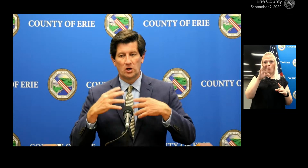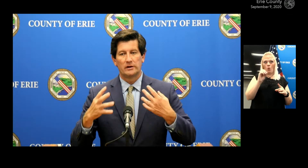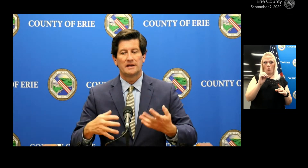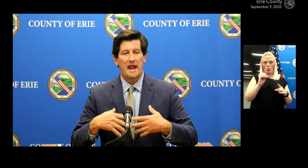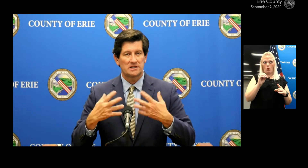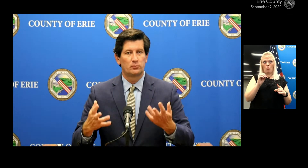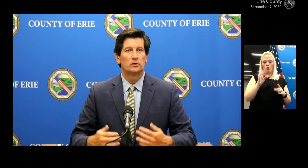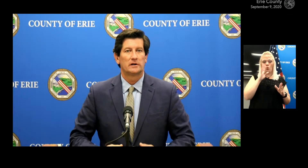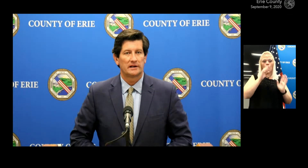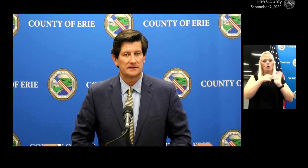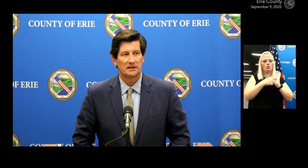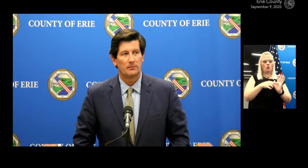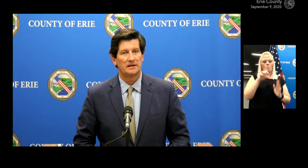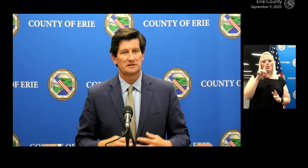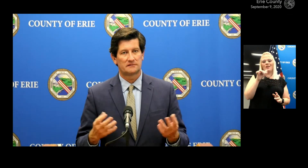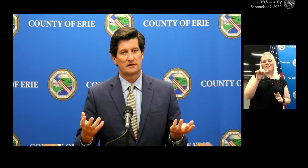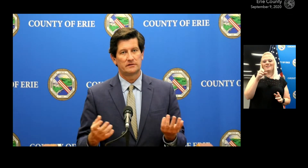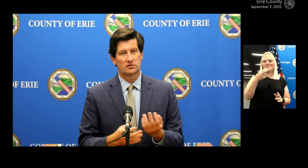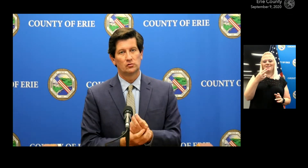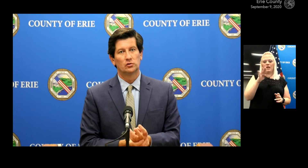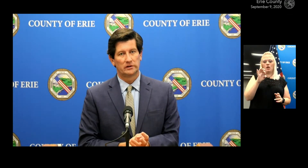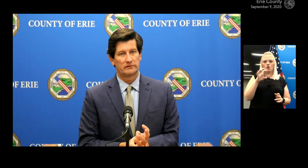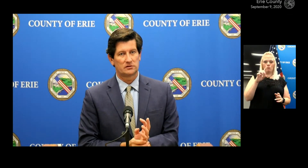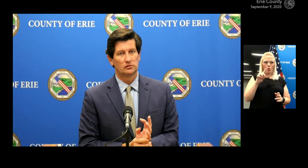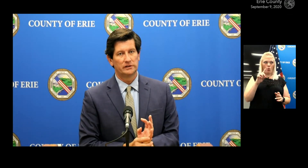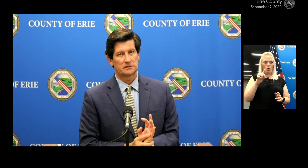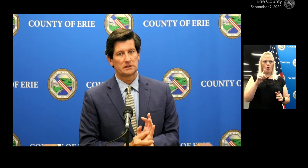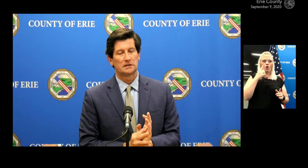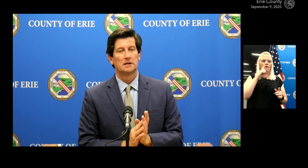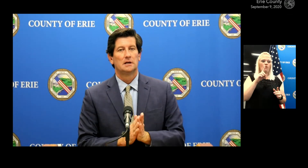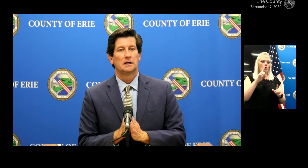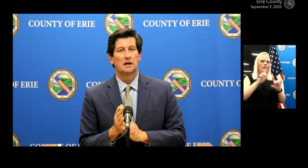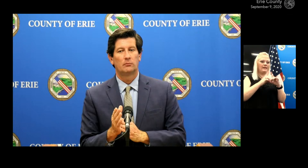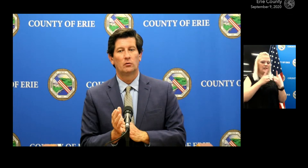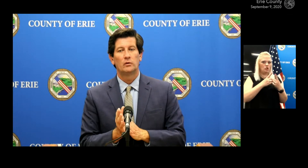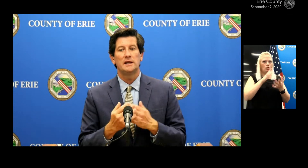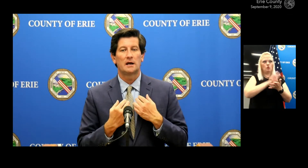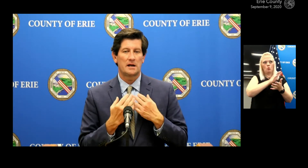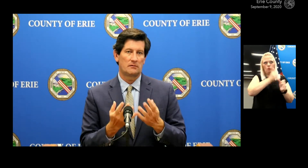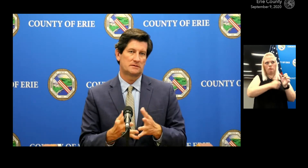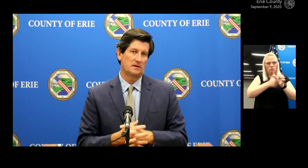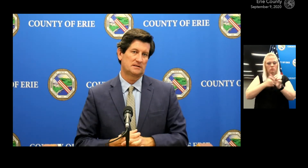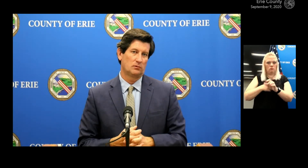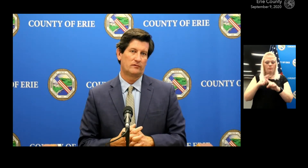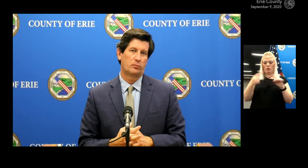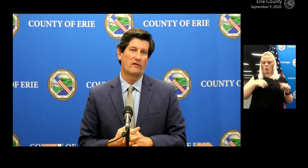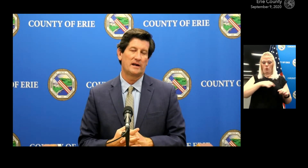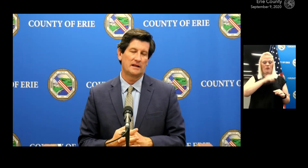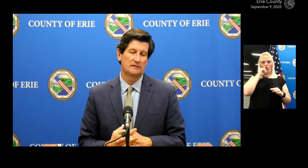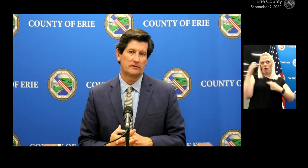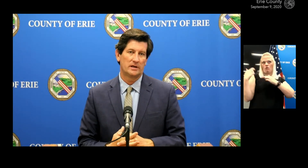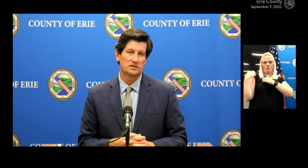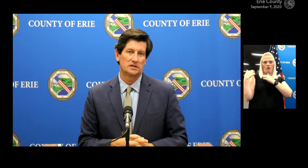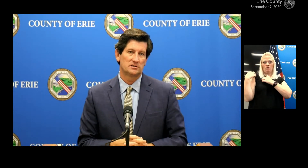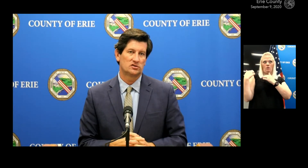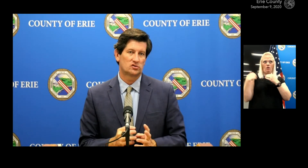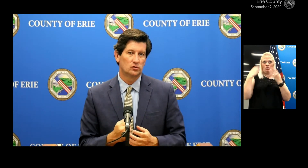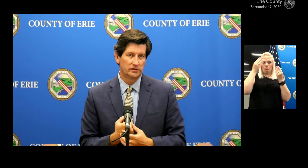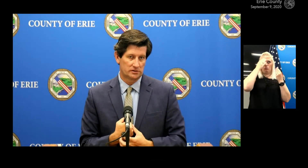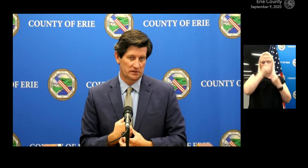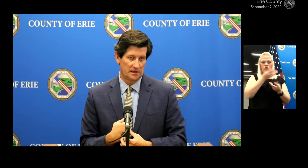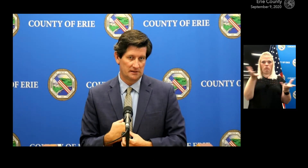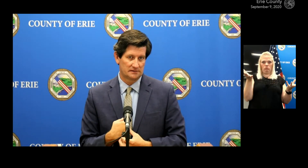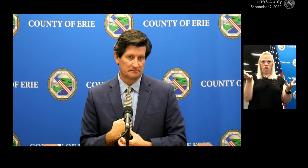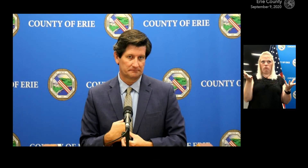be showing a dashboard on a daily basis for every school and every school district. But we are not responsible for providing that information. It is the